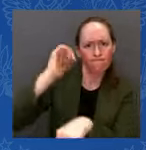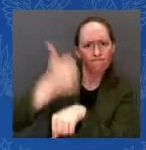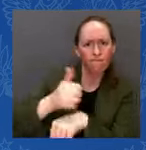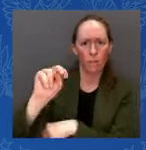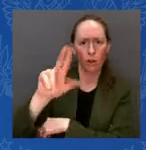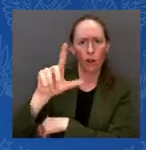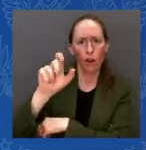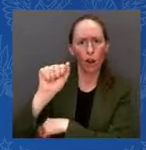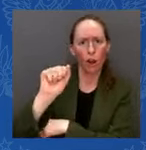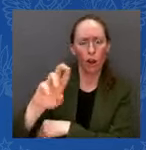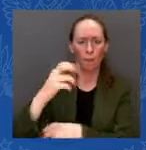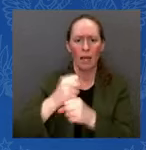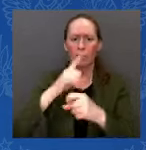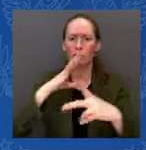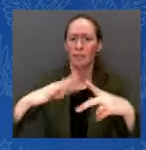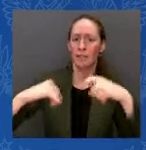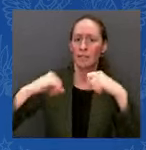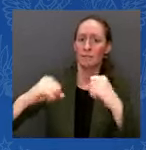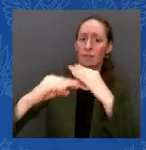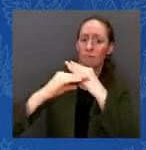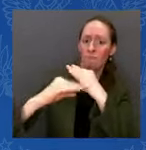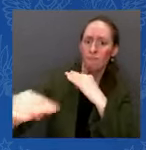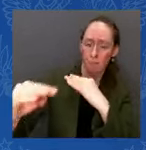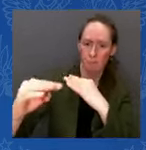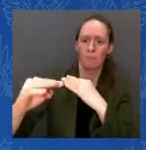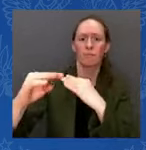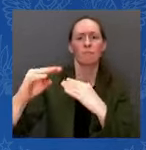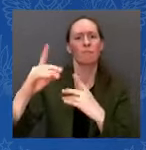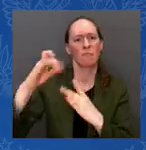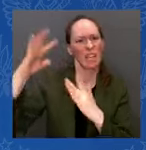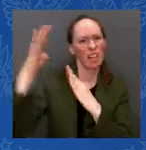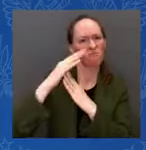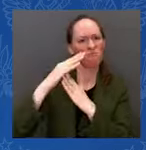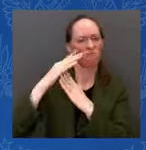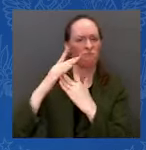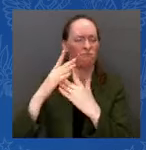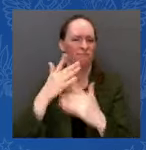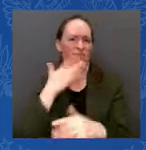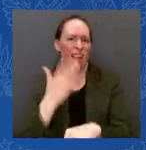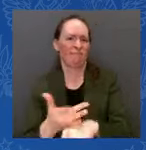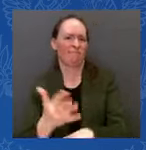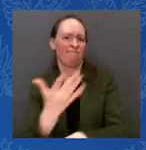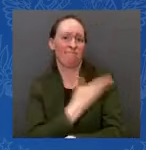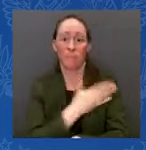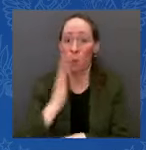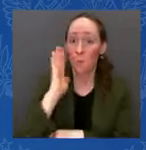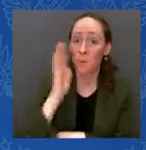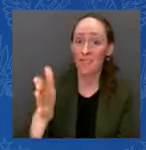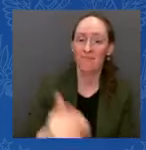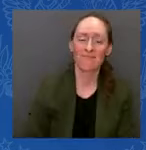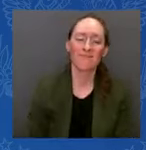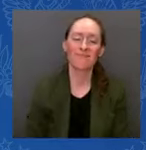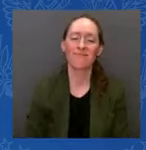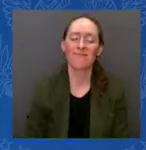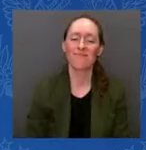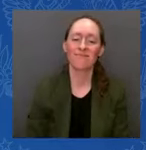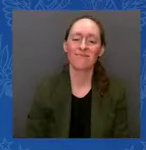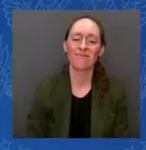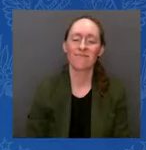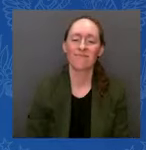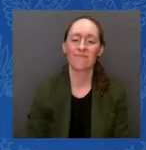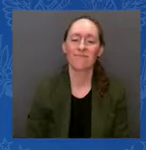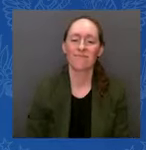submarines working together across both the Atlantic and Pacific, keeping our oceans free, open,